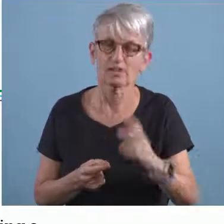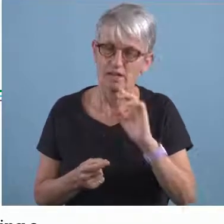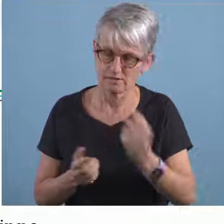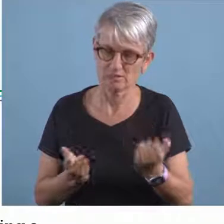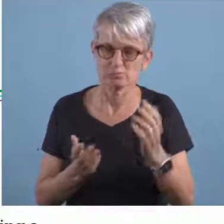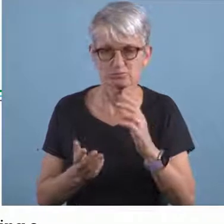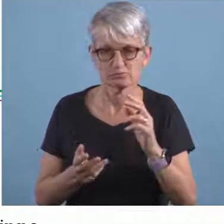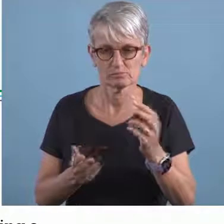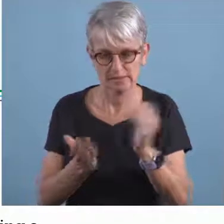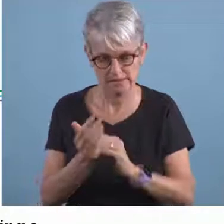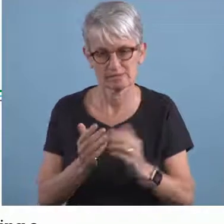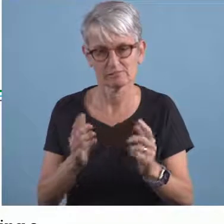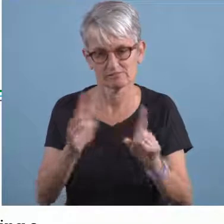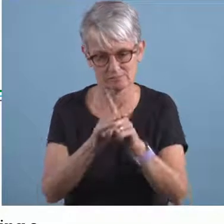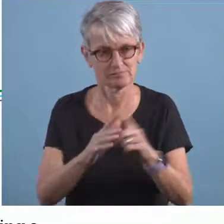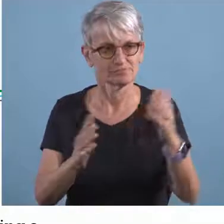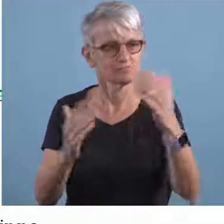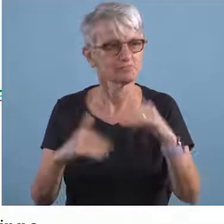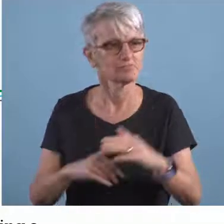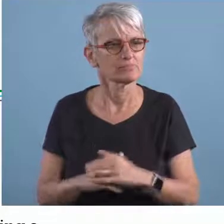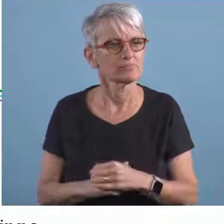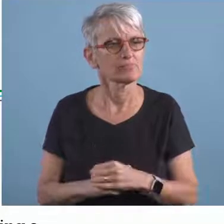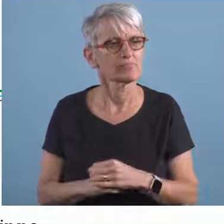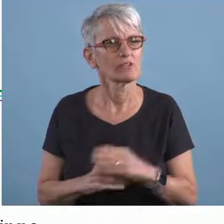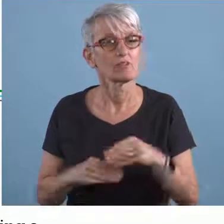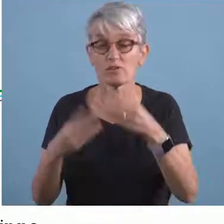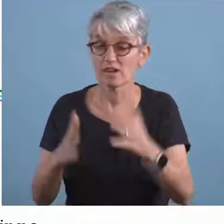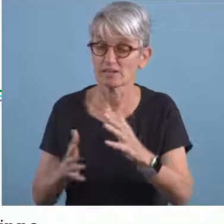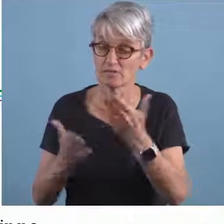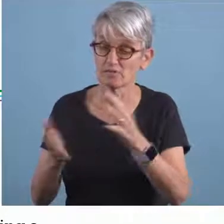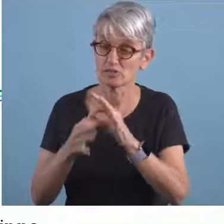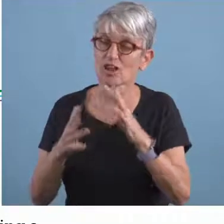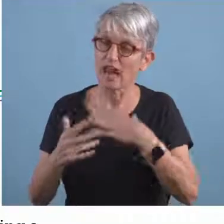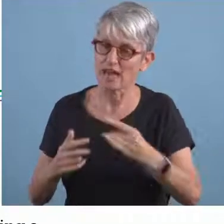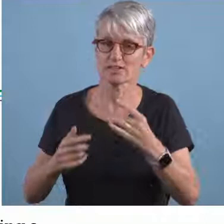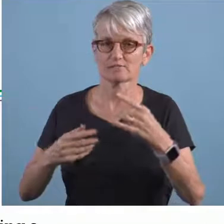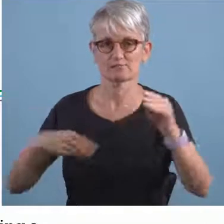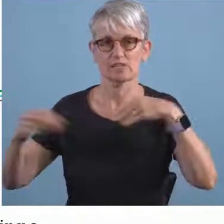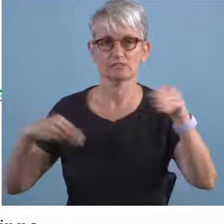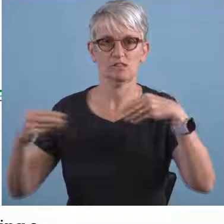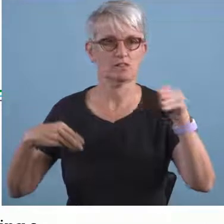recurring. The providers and the service coordinators like the flexibility.